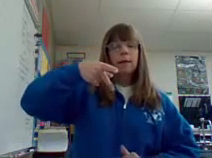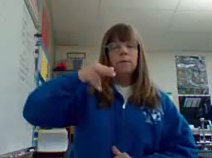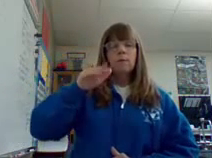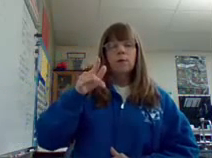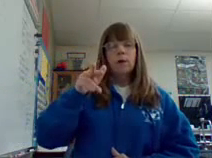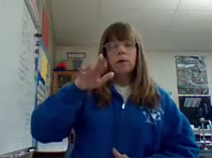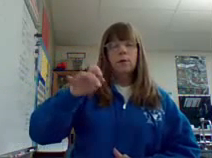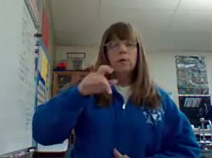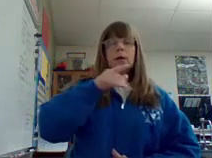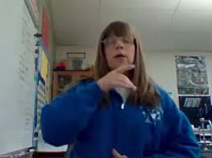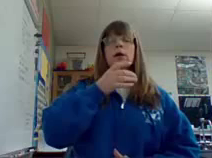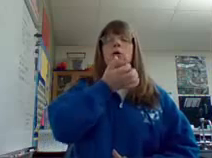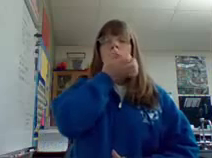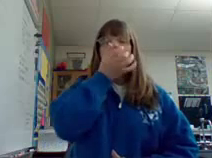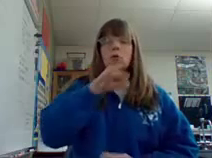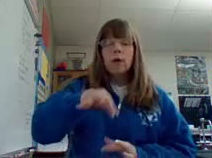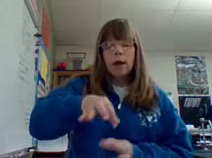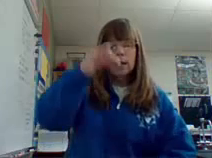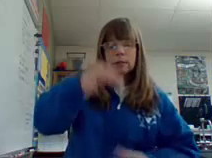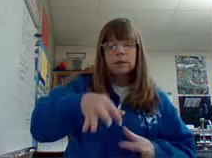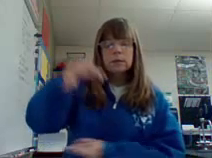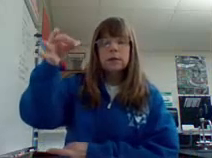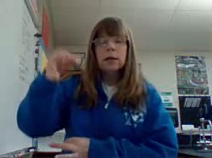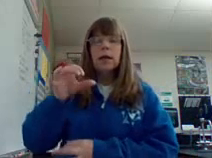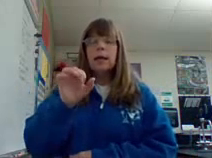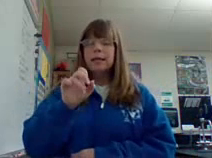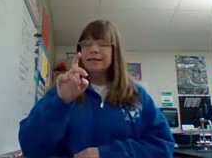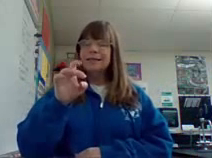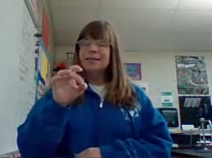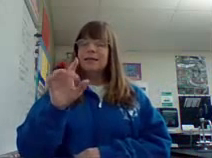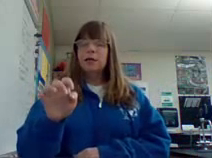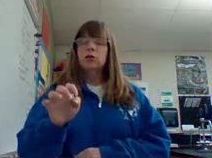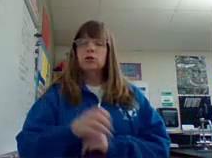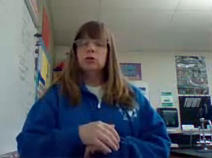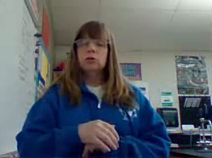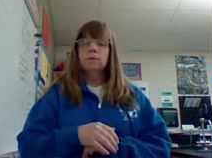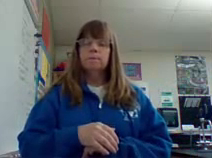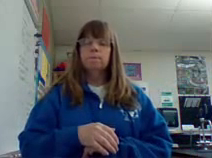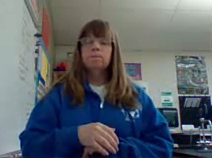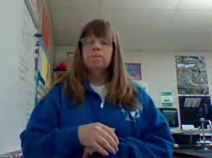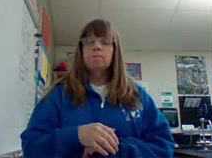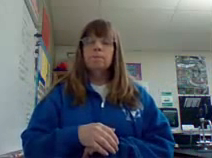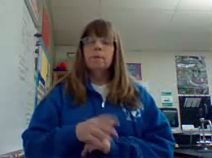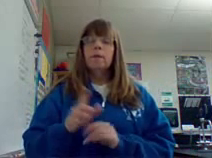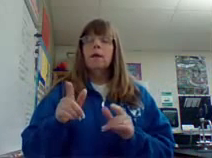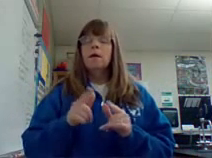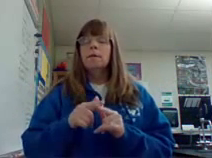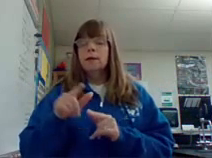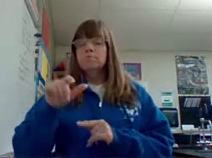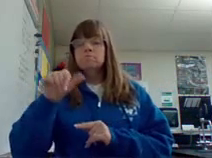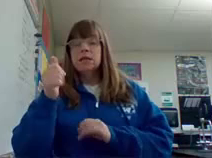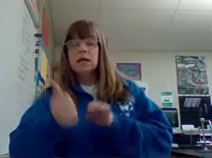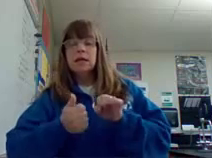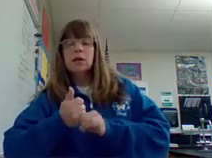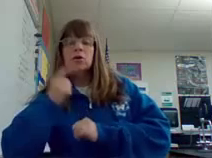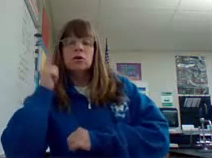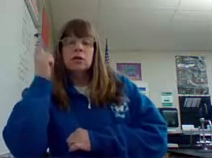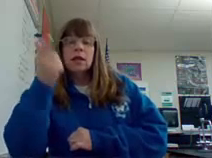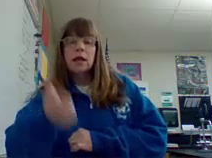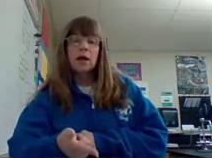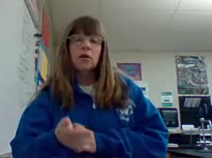and something called sedge, which is kind of like a grass. Then by 10 years you start getting some goldenrod,